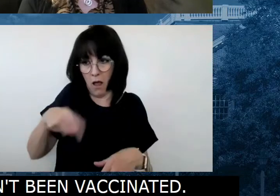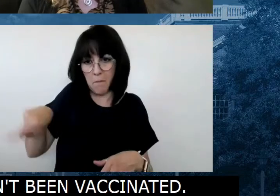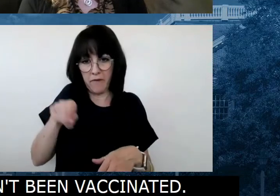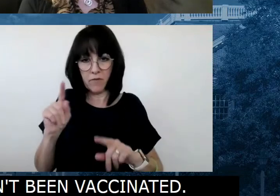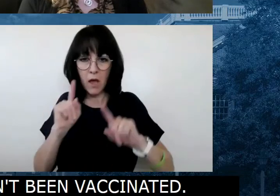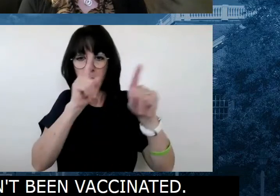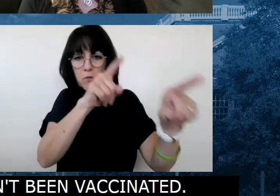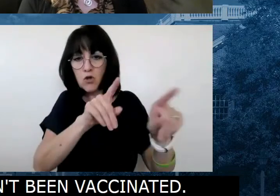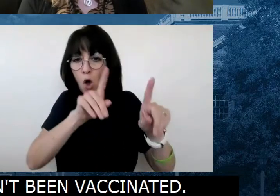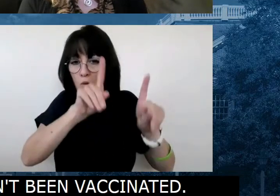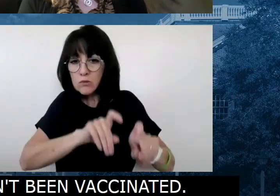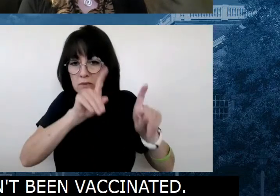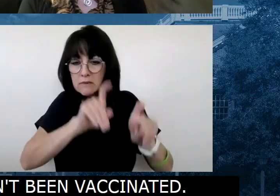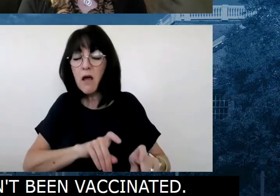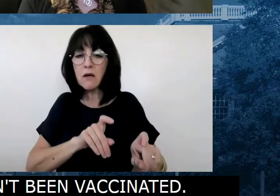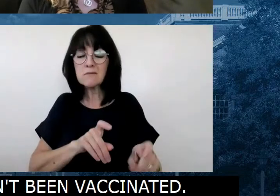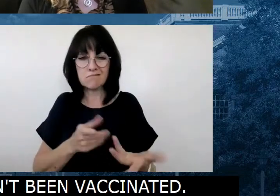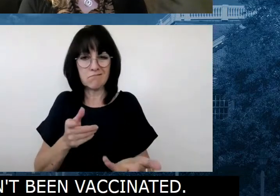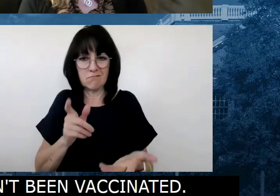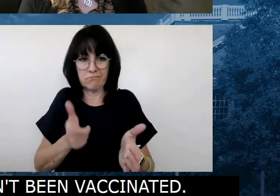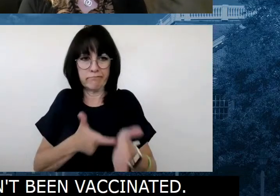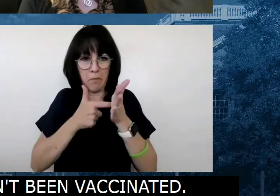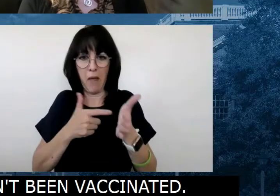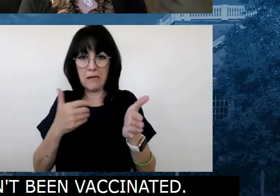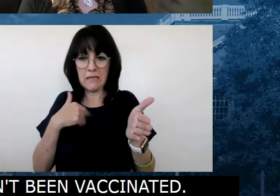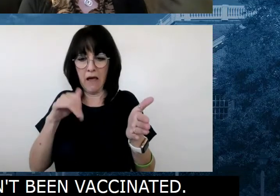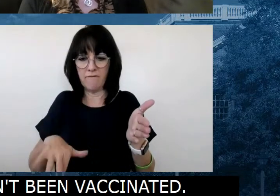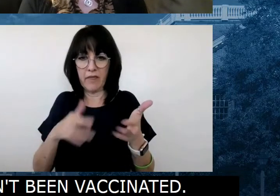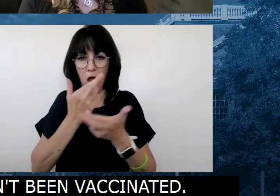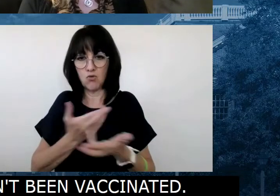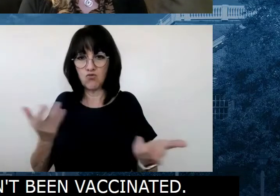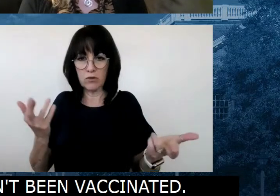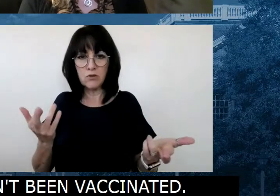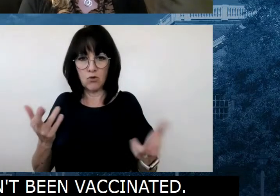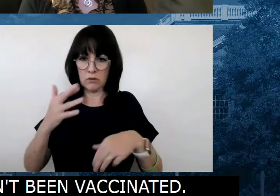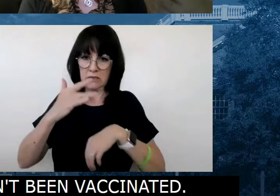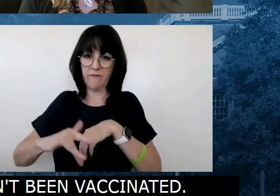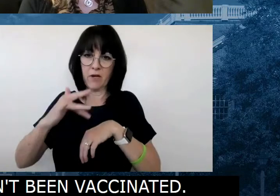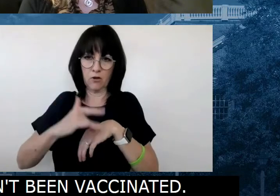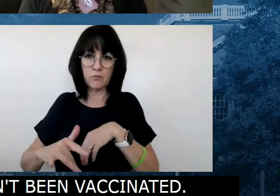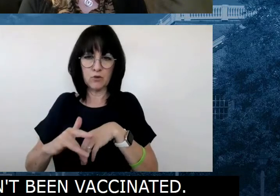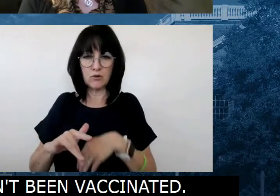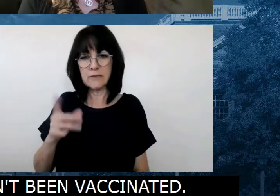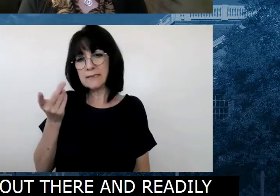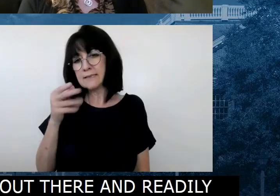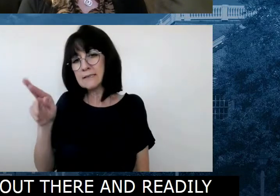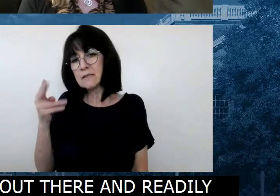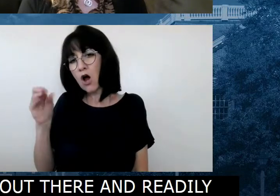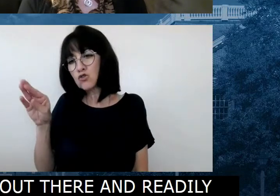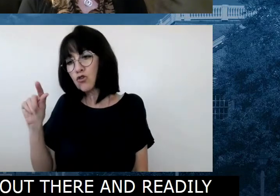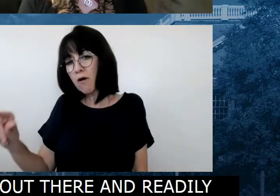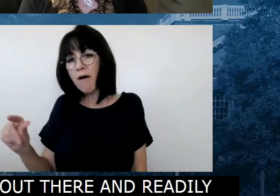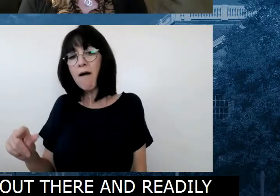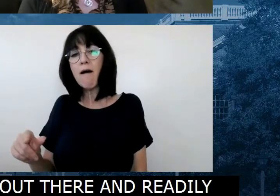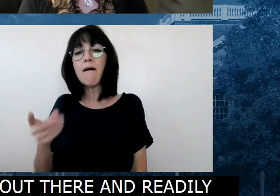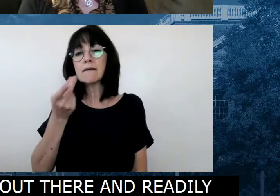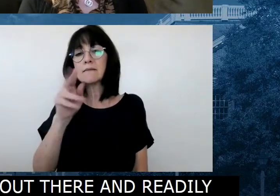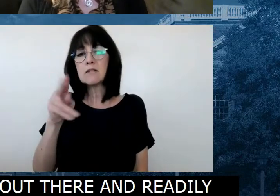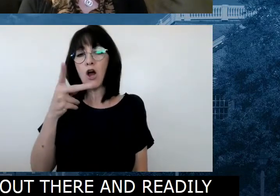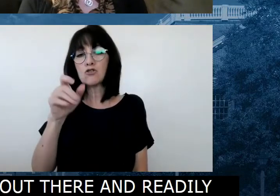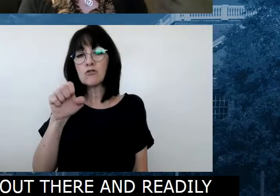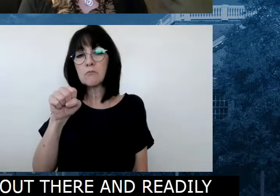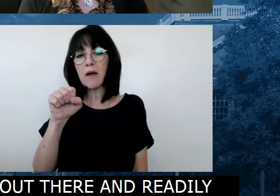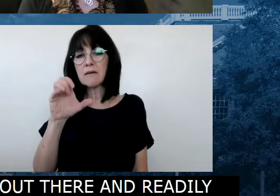readily available. And again, Dr. Hong and Dr. Pescatore are even looking at kind of what's the next vision of it's going to look like to make sure